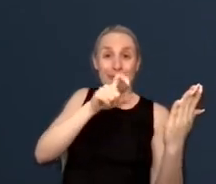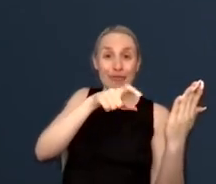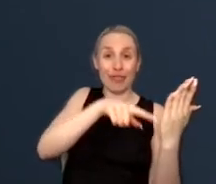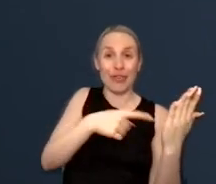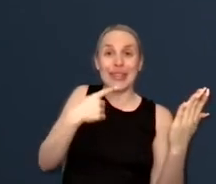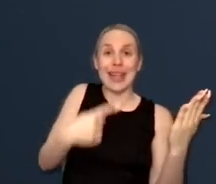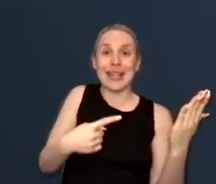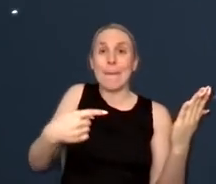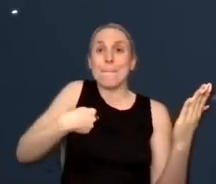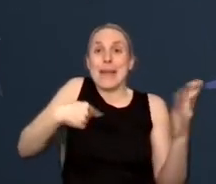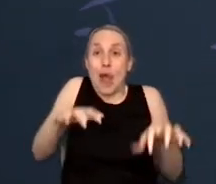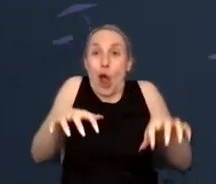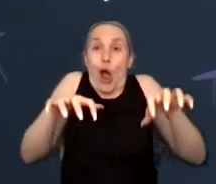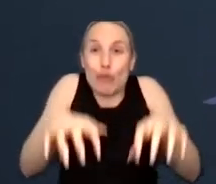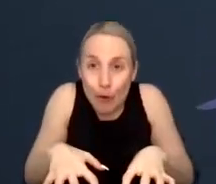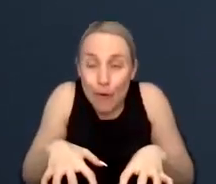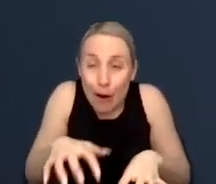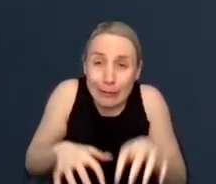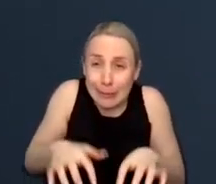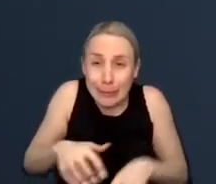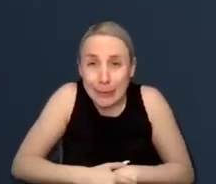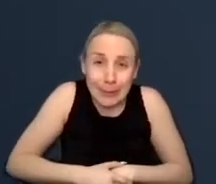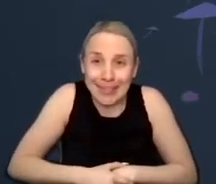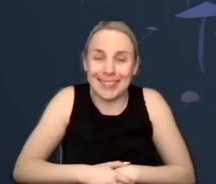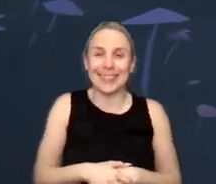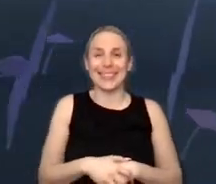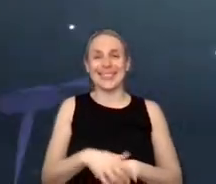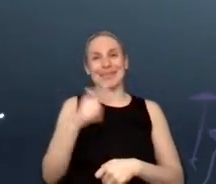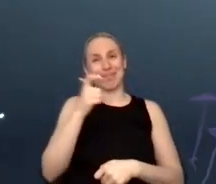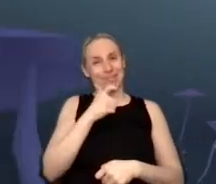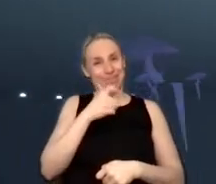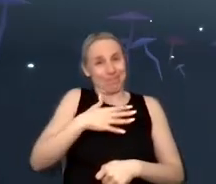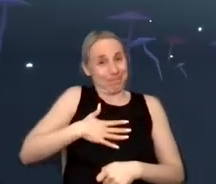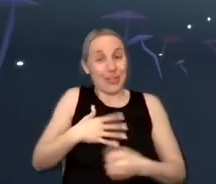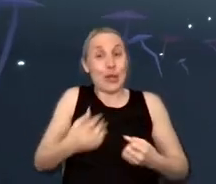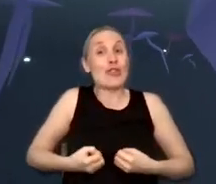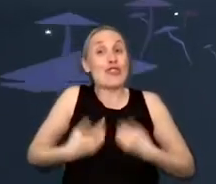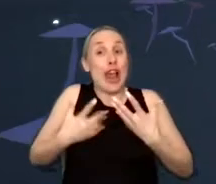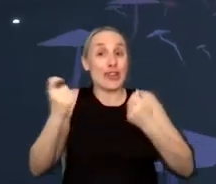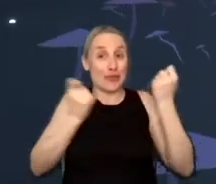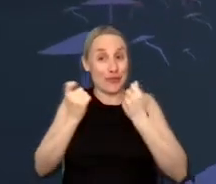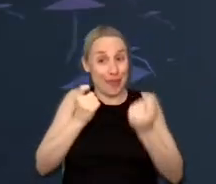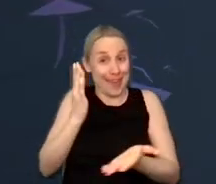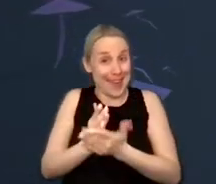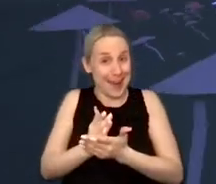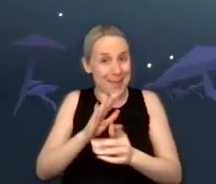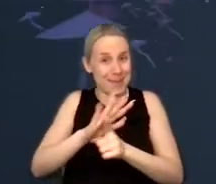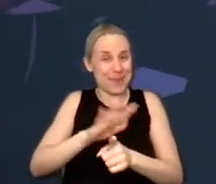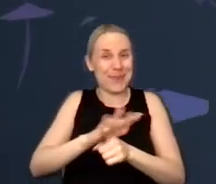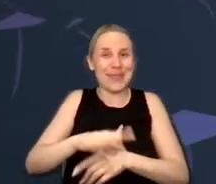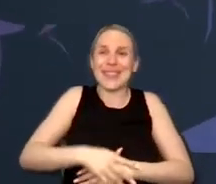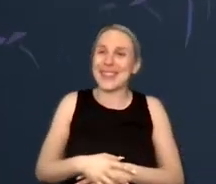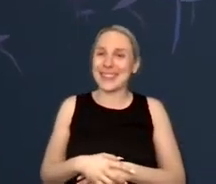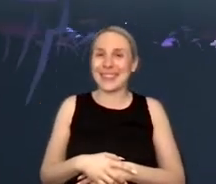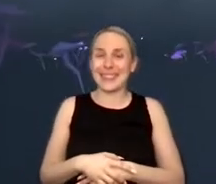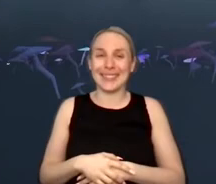hunched over my computer. I forget what the context was. Very gestural. Right, yeah. I'm kind of locked in by